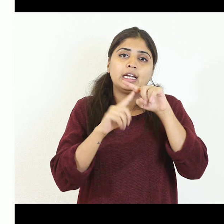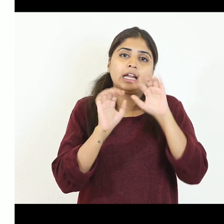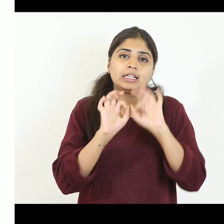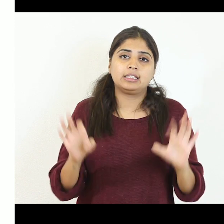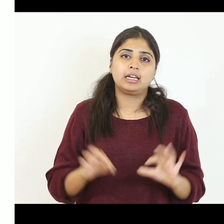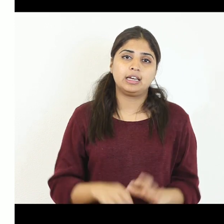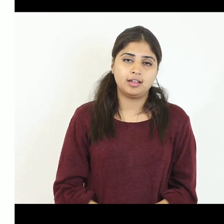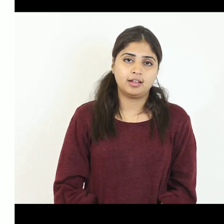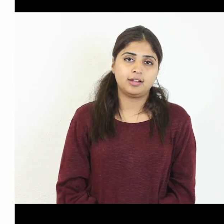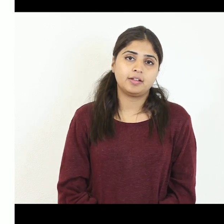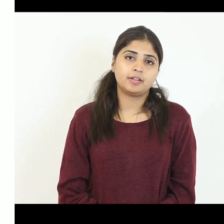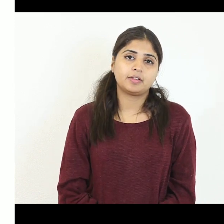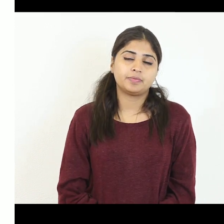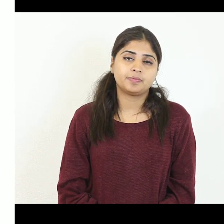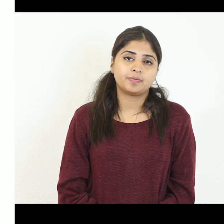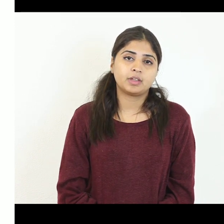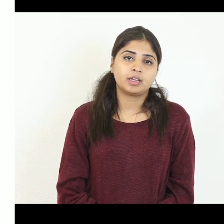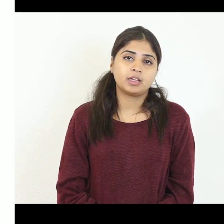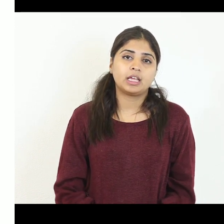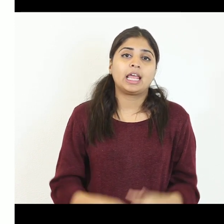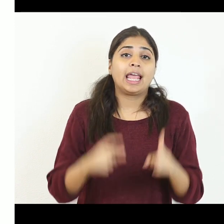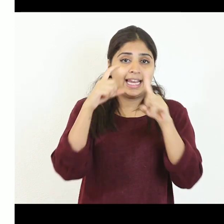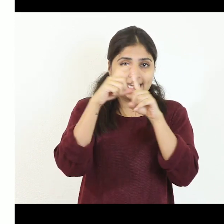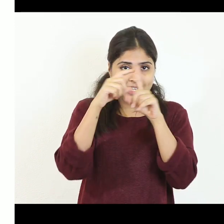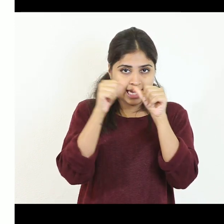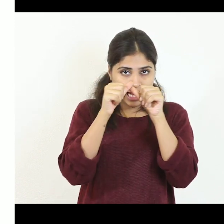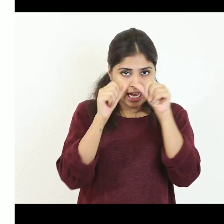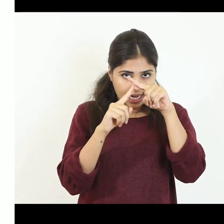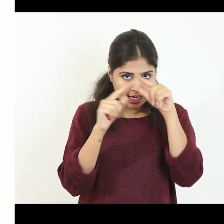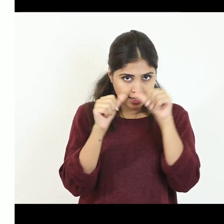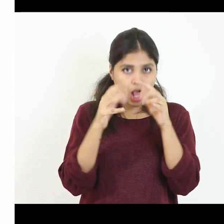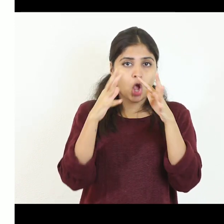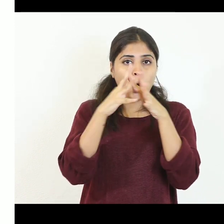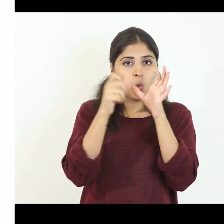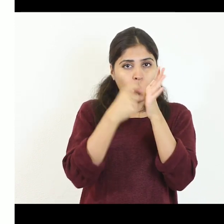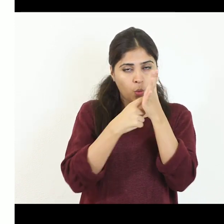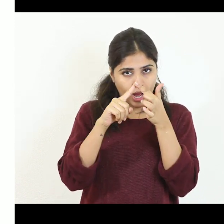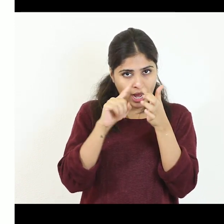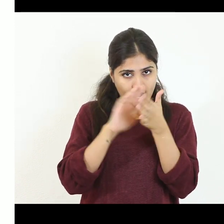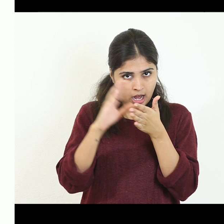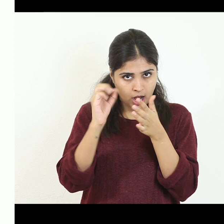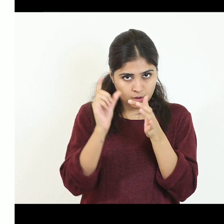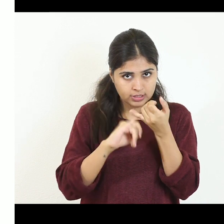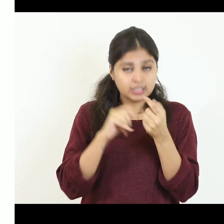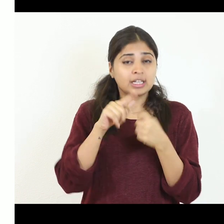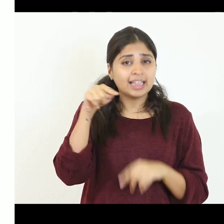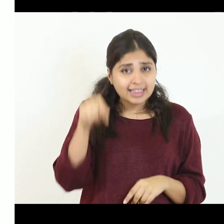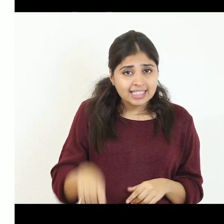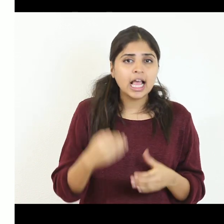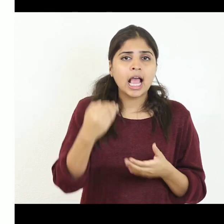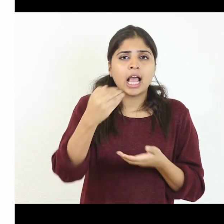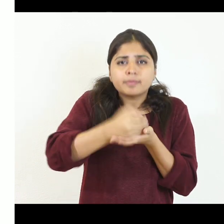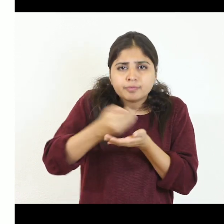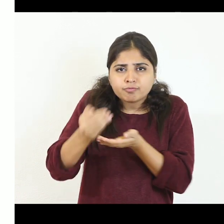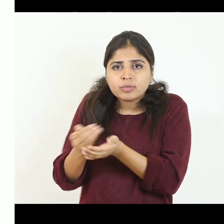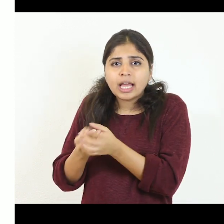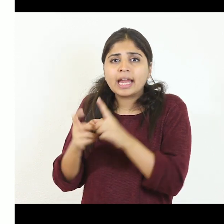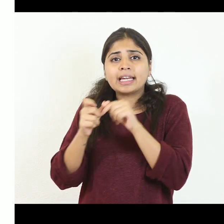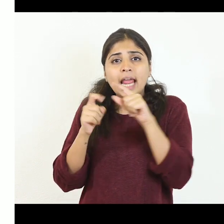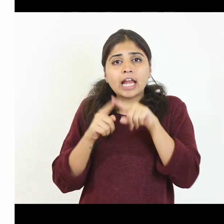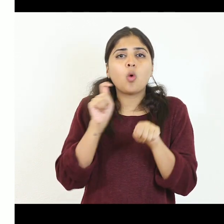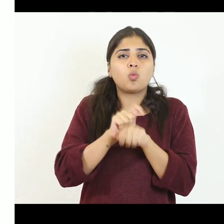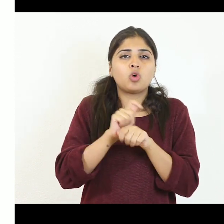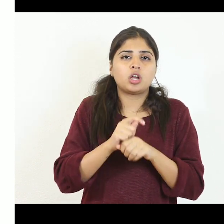Storage. Data warehouses. A data warehouse is a collection of databases that work together. A